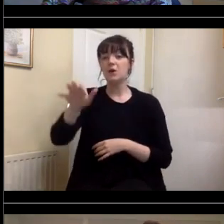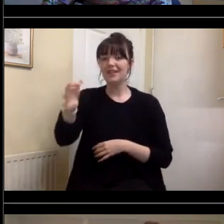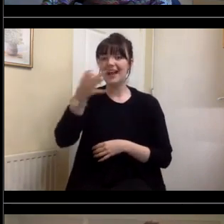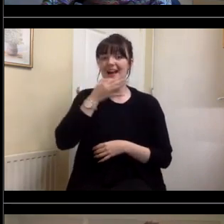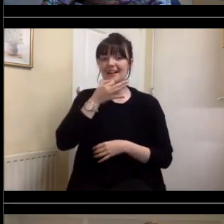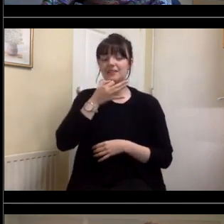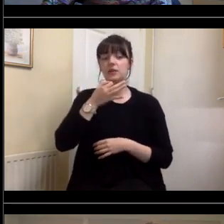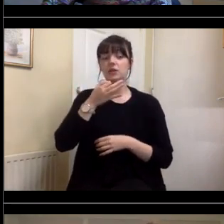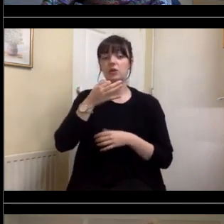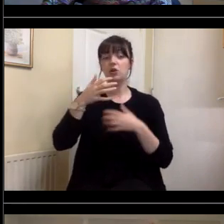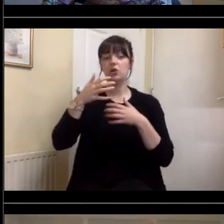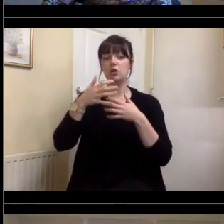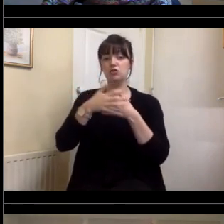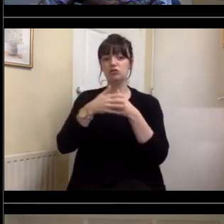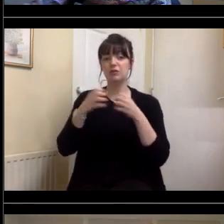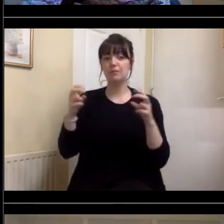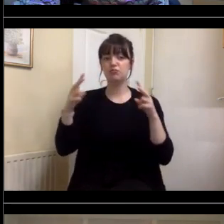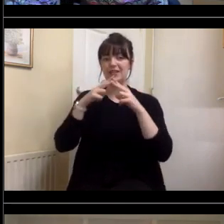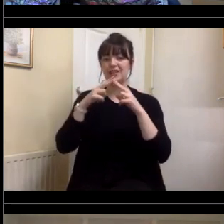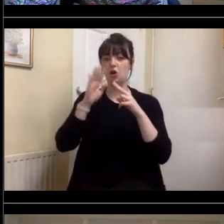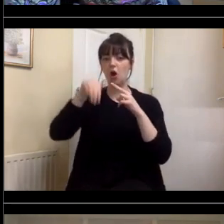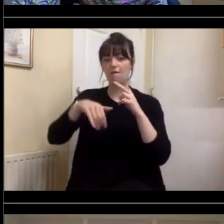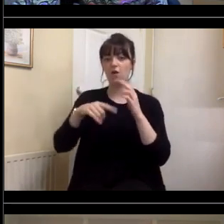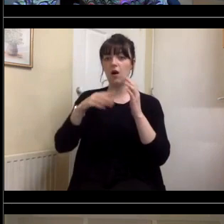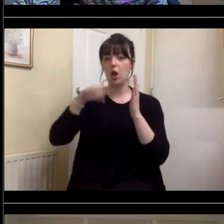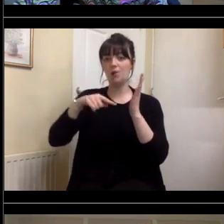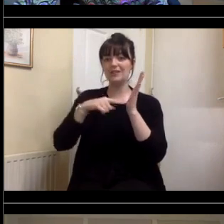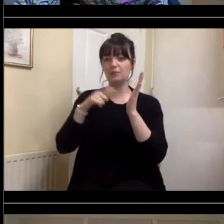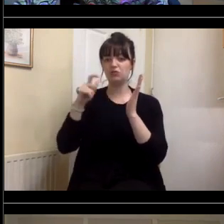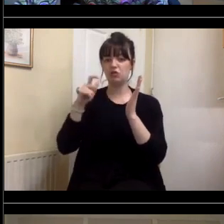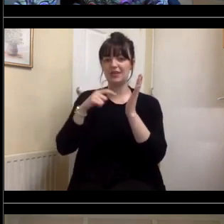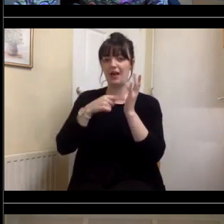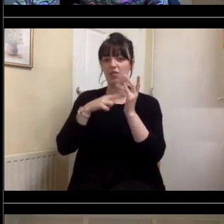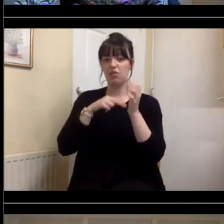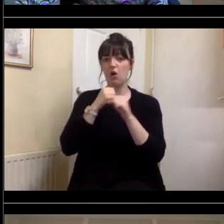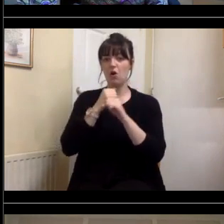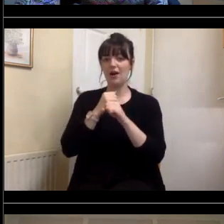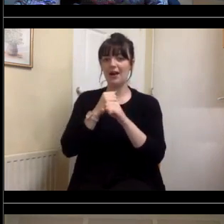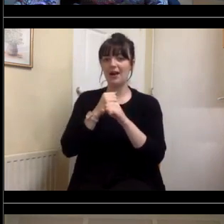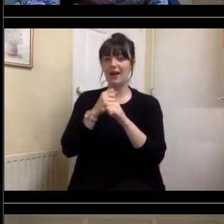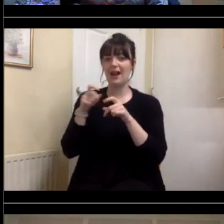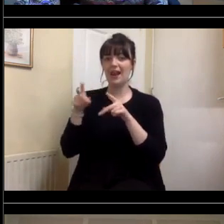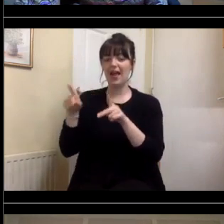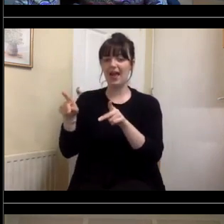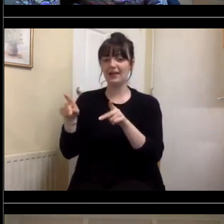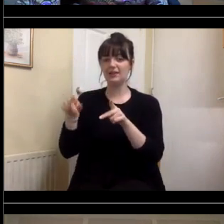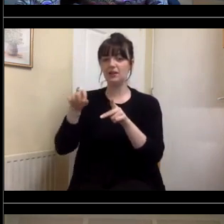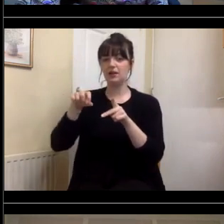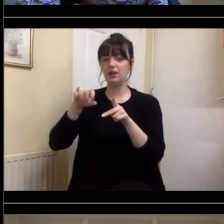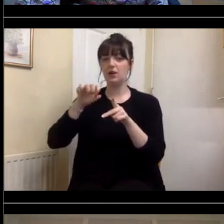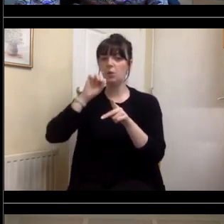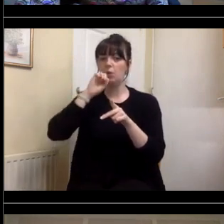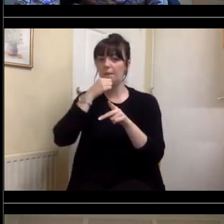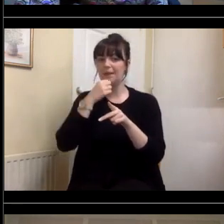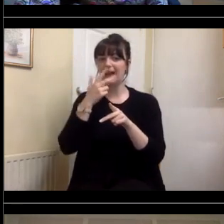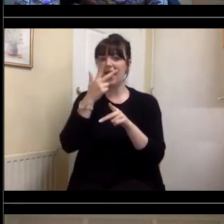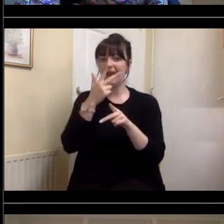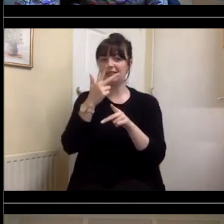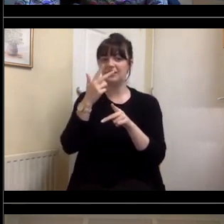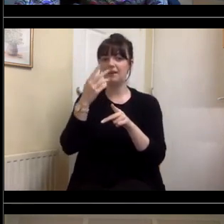bridge over the Lower Thames crossing at Thong Lane be 84